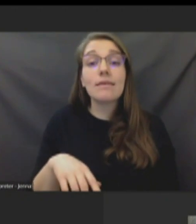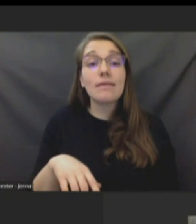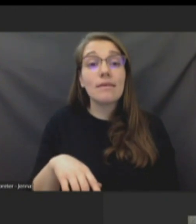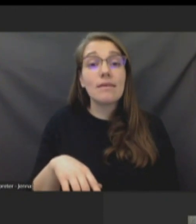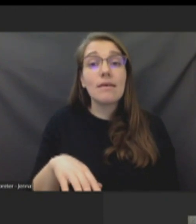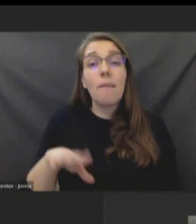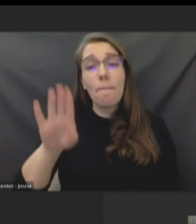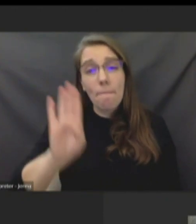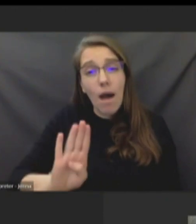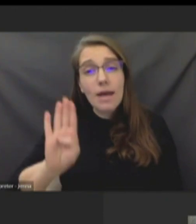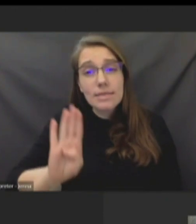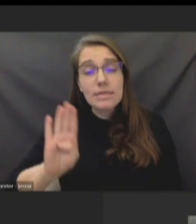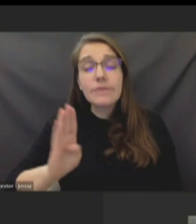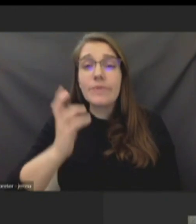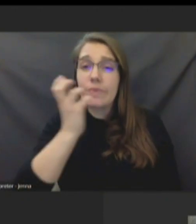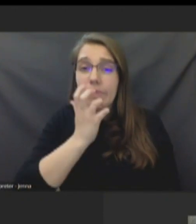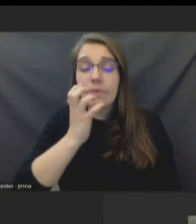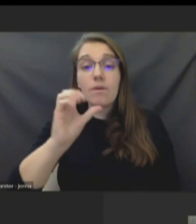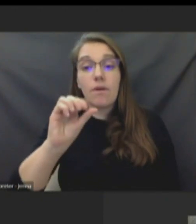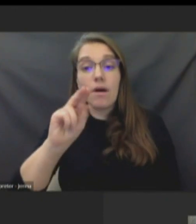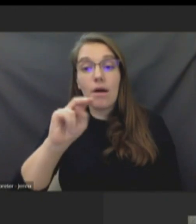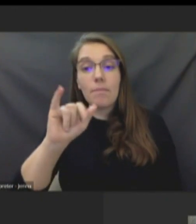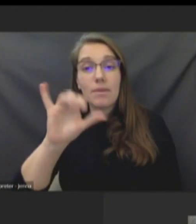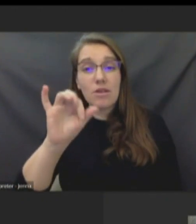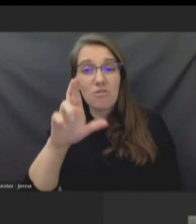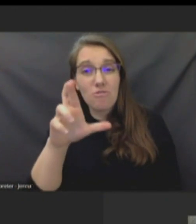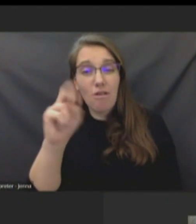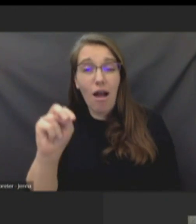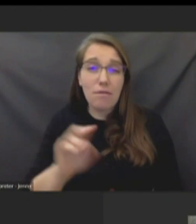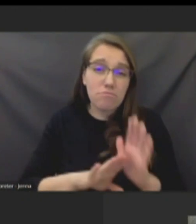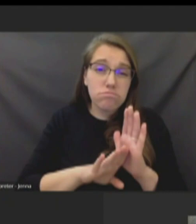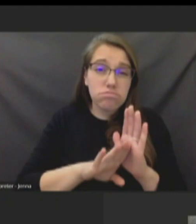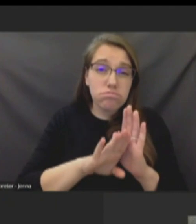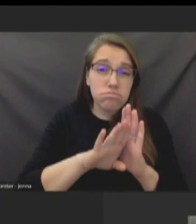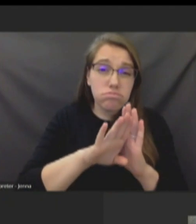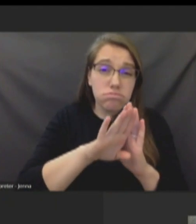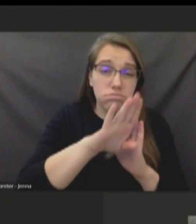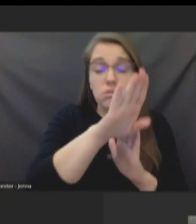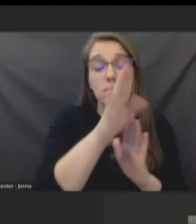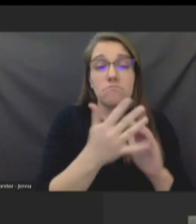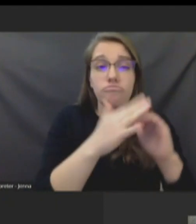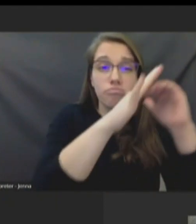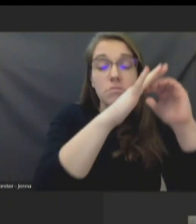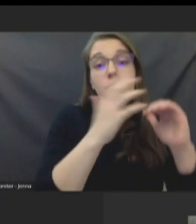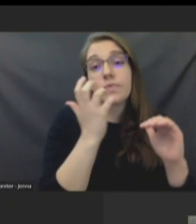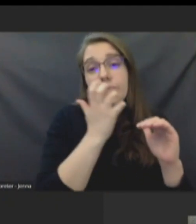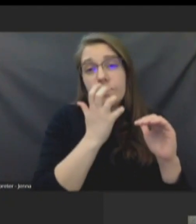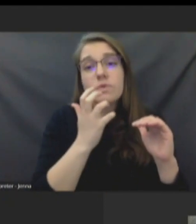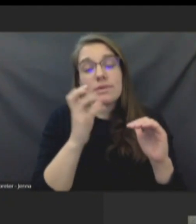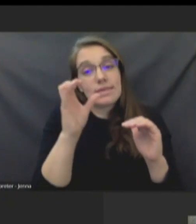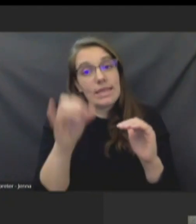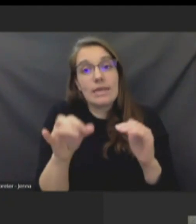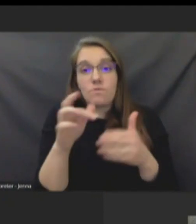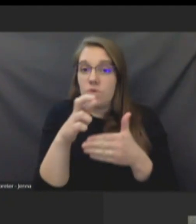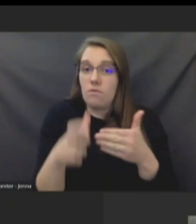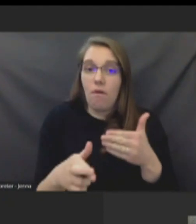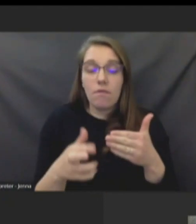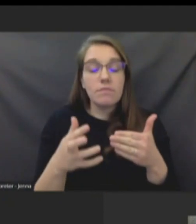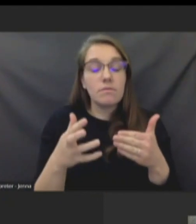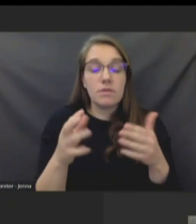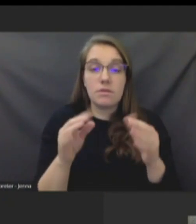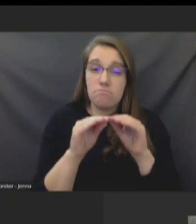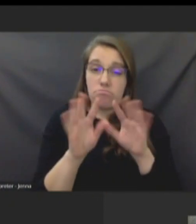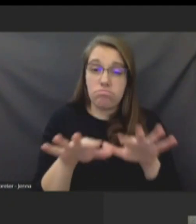really entering into the Omicron surge, which, as everybody has seen, really did result in a vast spread